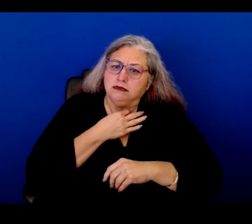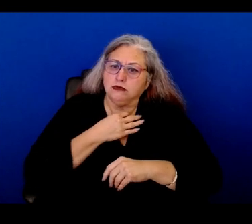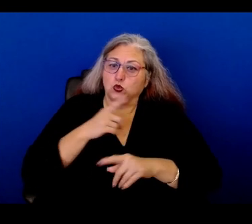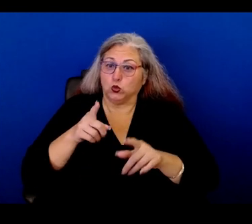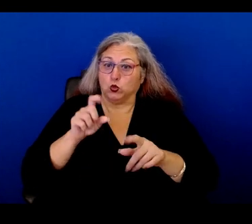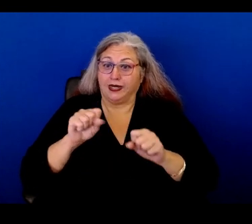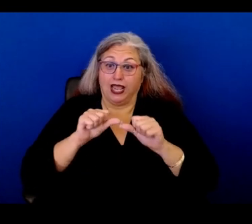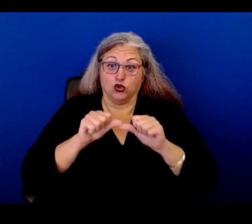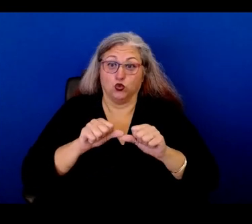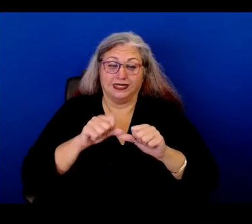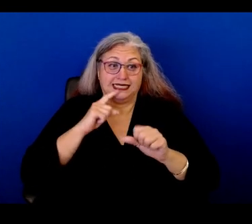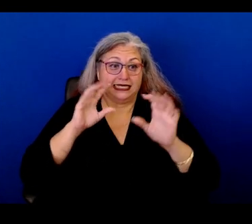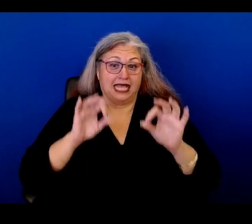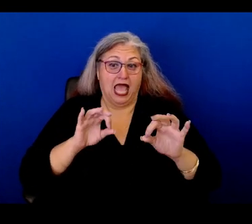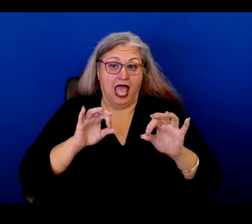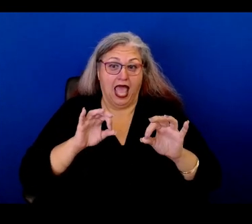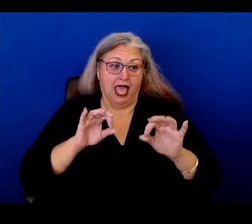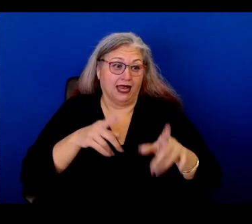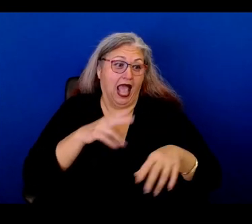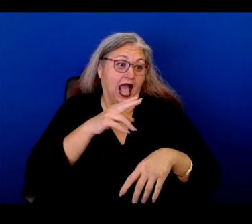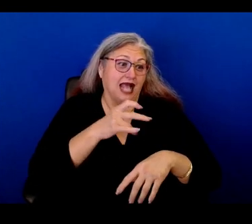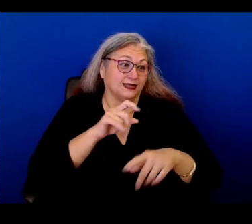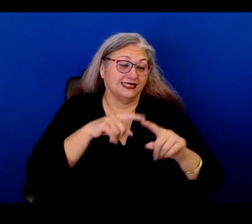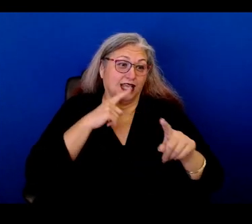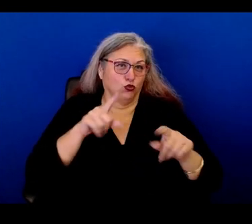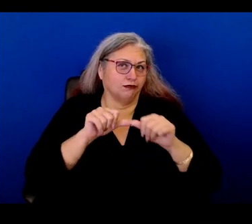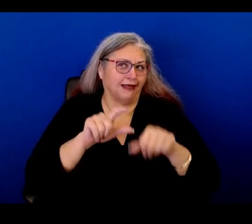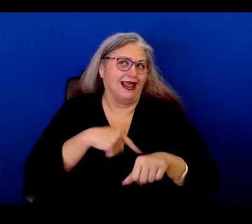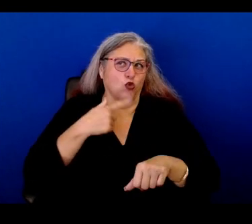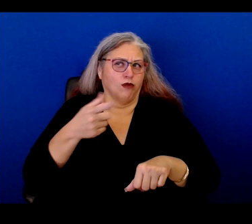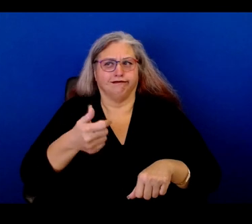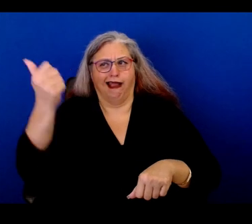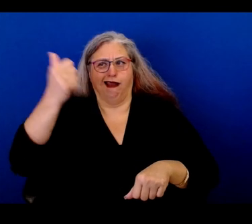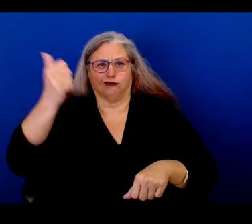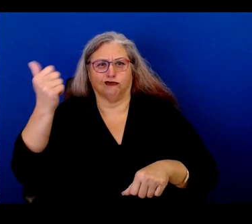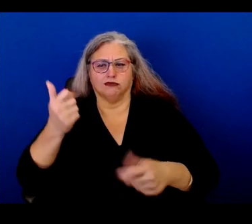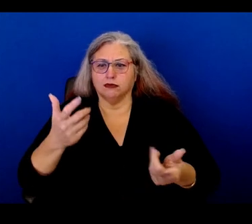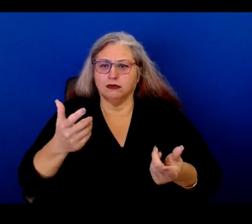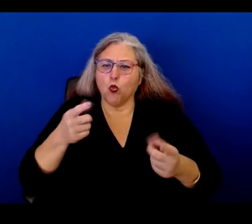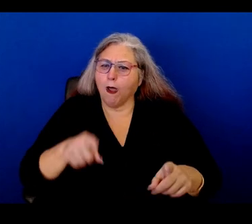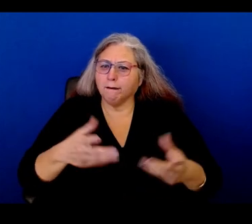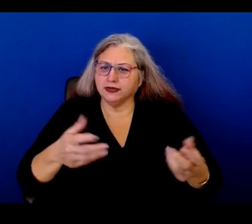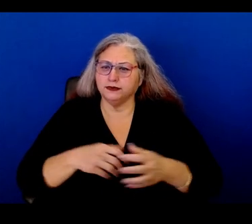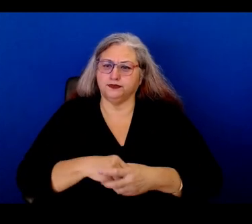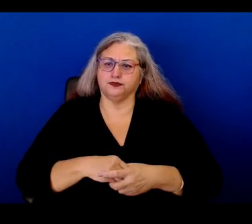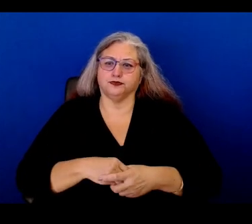yeah. can you just outlive hospice and they kick you out? Like, what happens there?